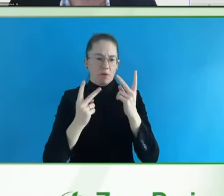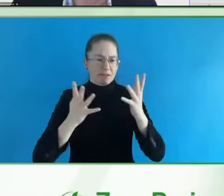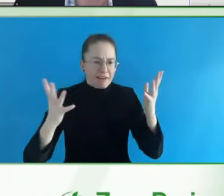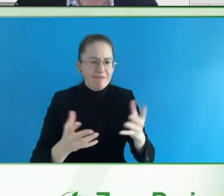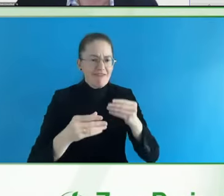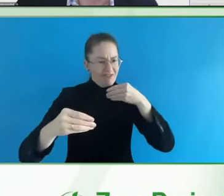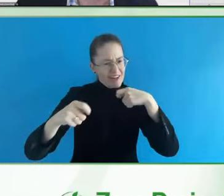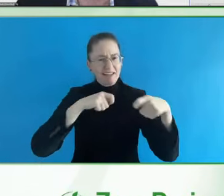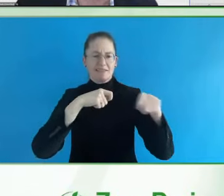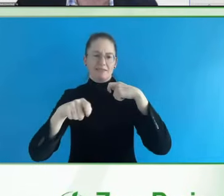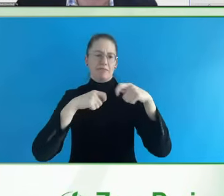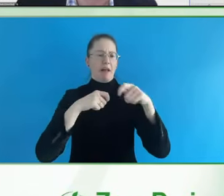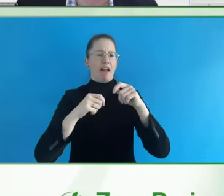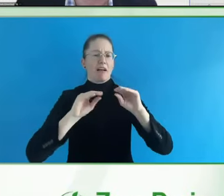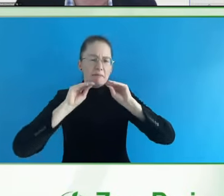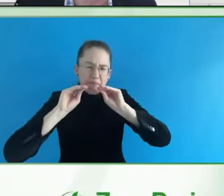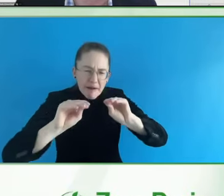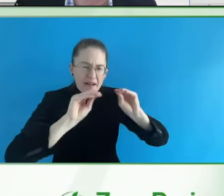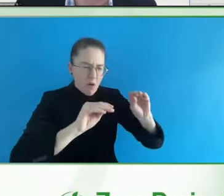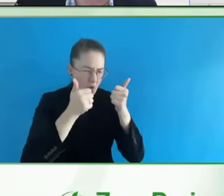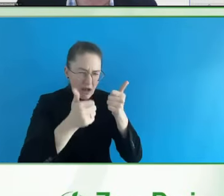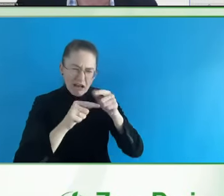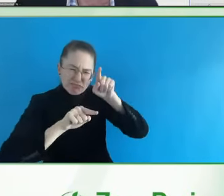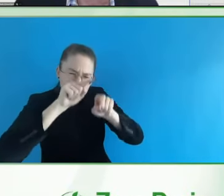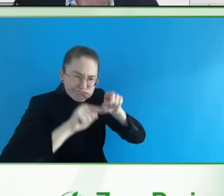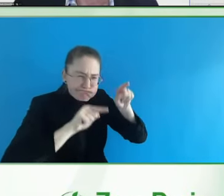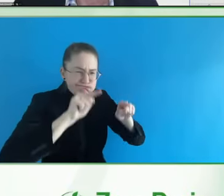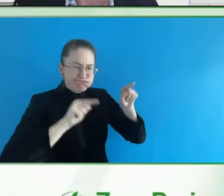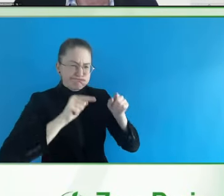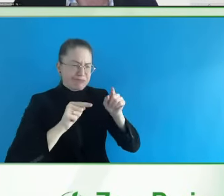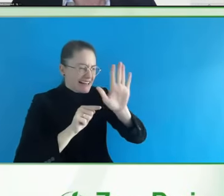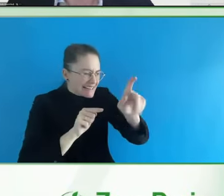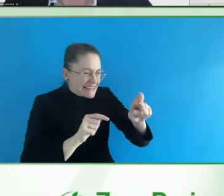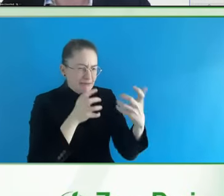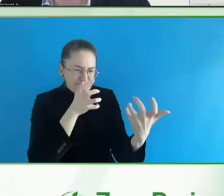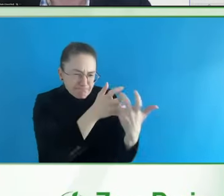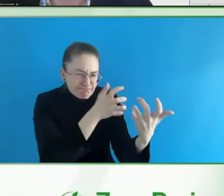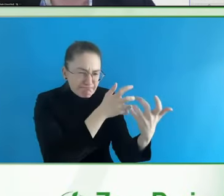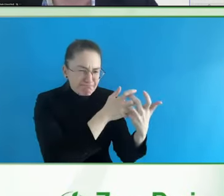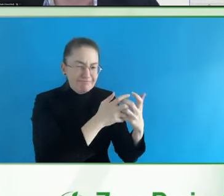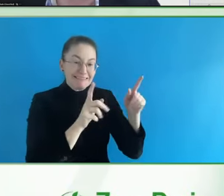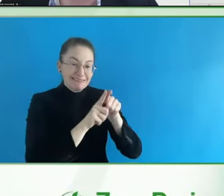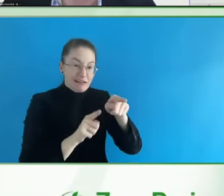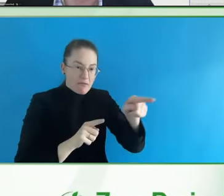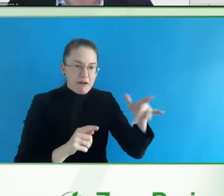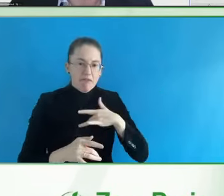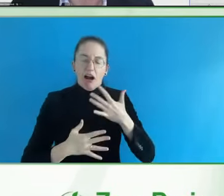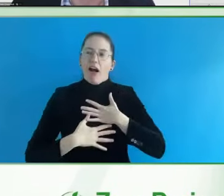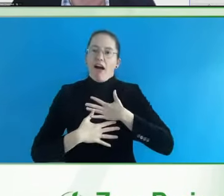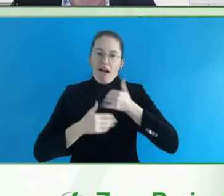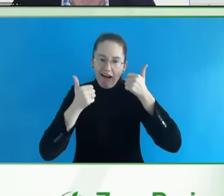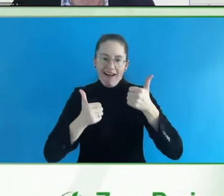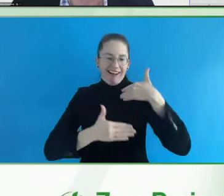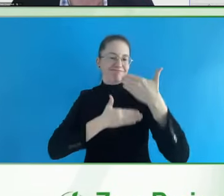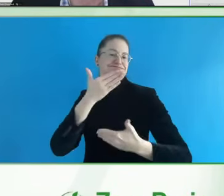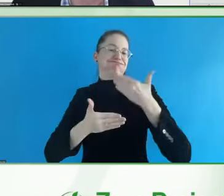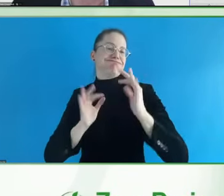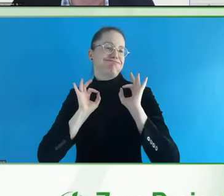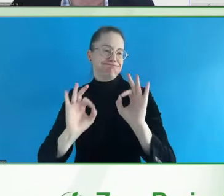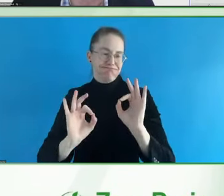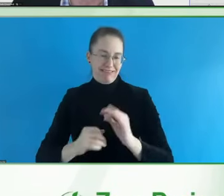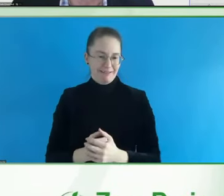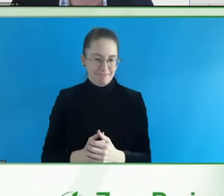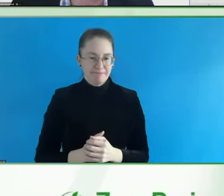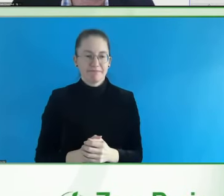okay. Next slide, the last one. The new curriculum has entered into force for all purposes for